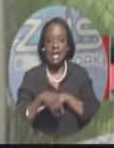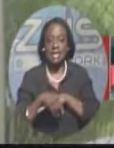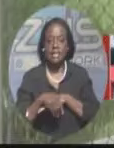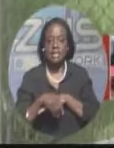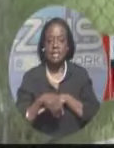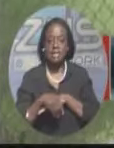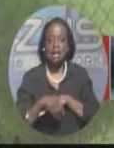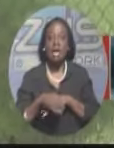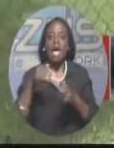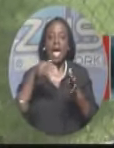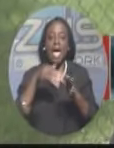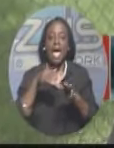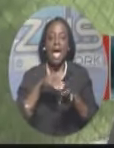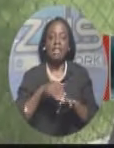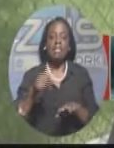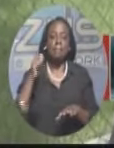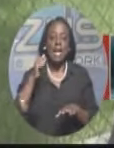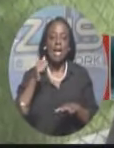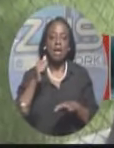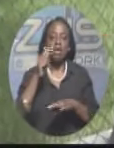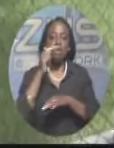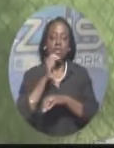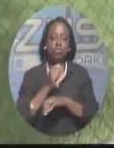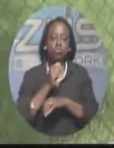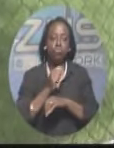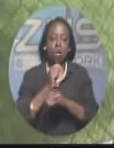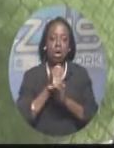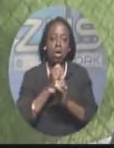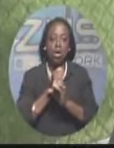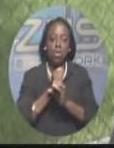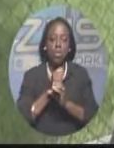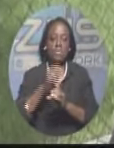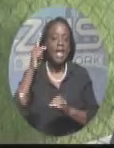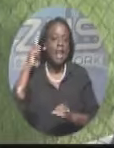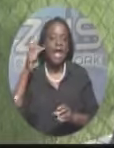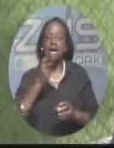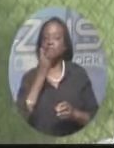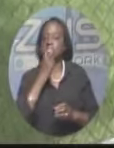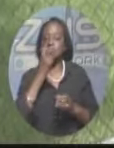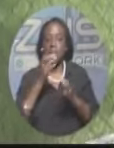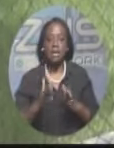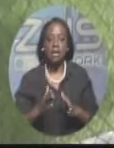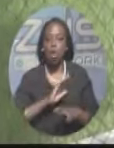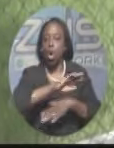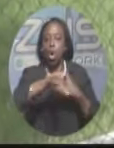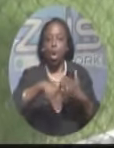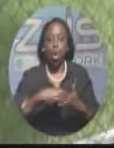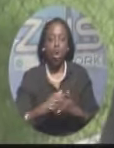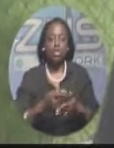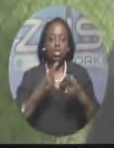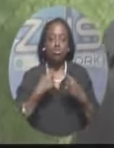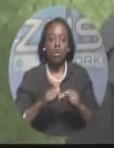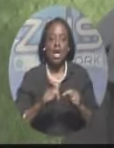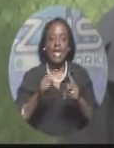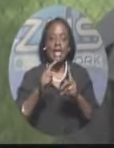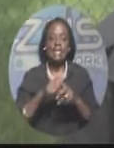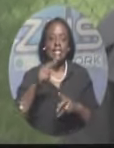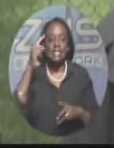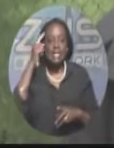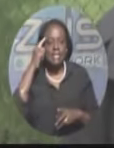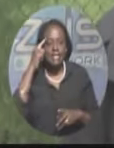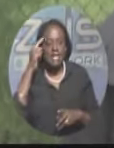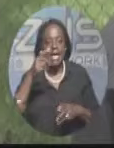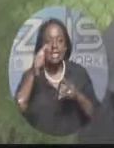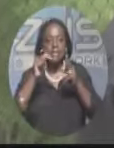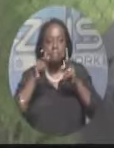at the back of a truck with a loudspeaker, all to try to sensitize the residents of South Beach to see